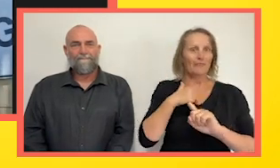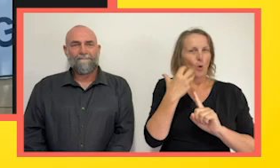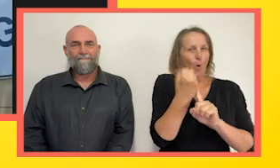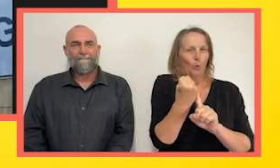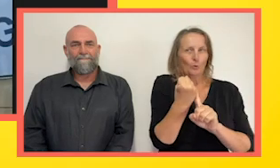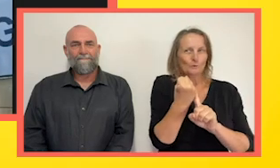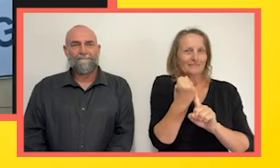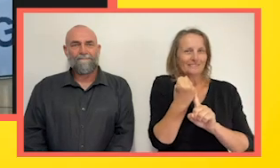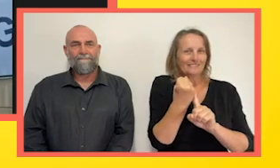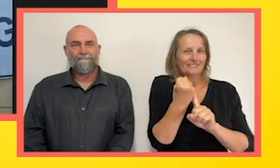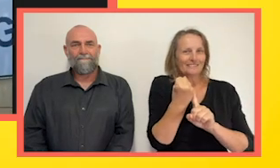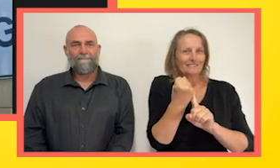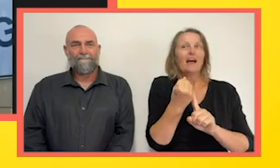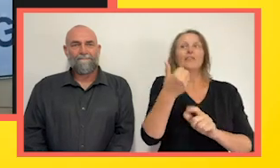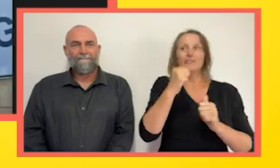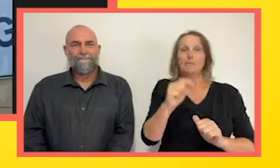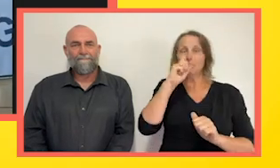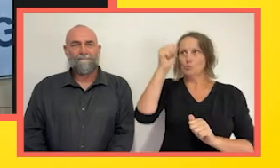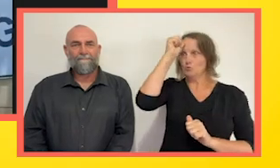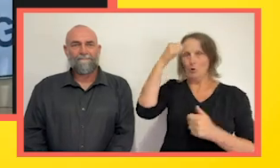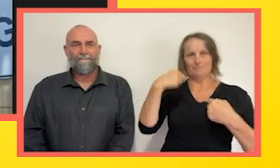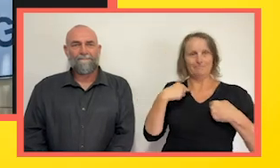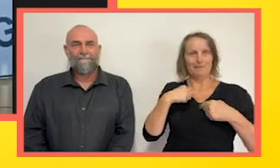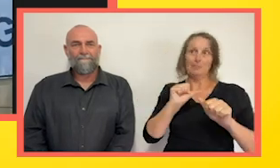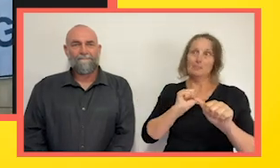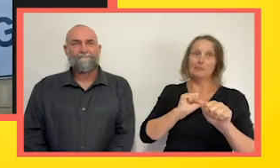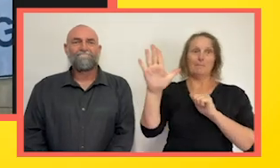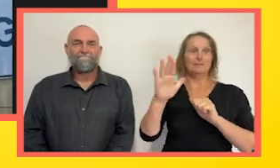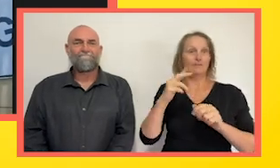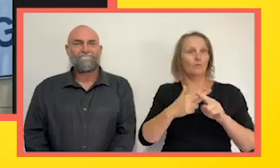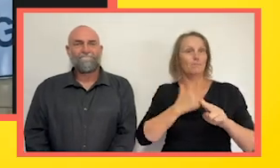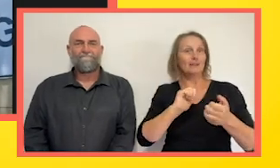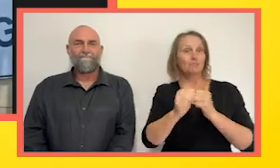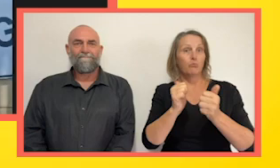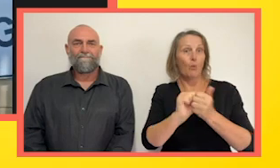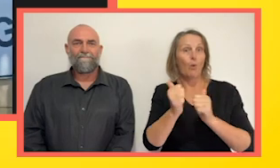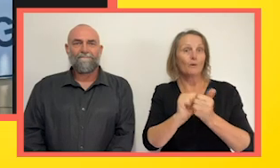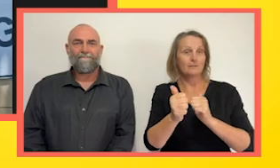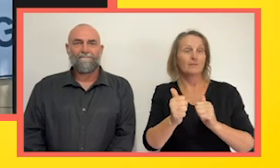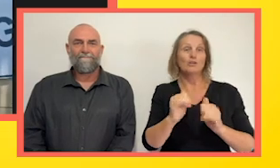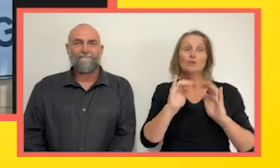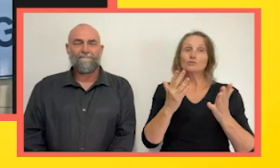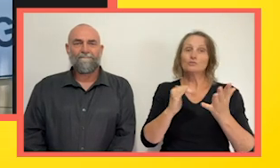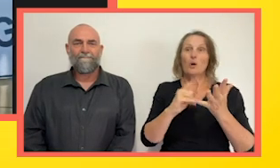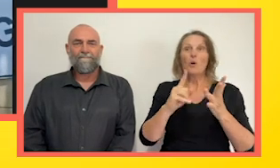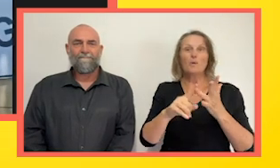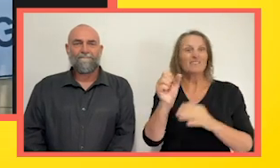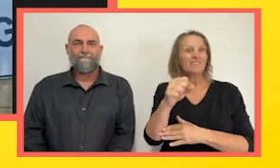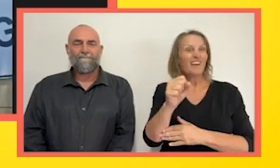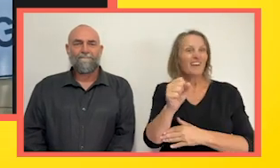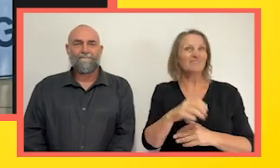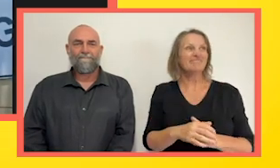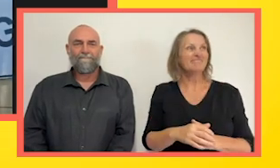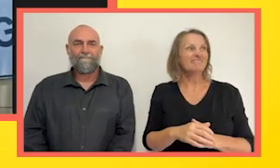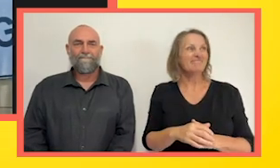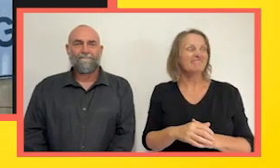of create a bit of a legacy up there as being the best kind of to do it over a period of time. And so, it was honestly